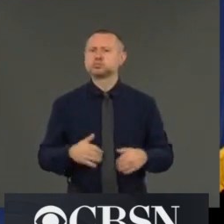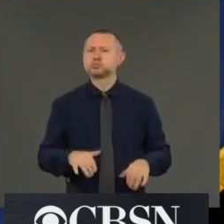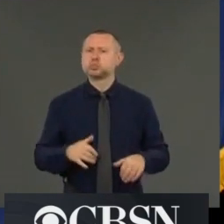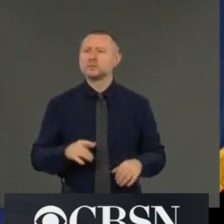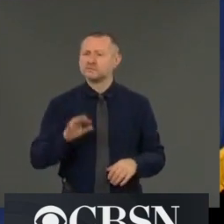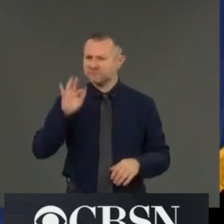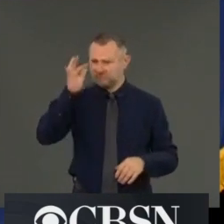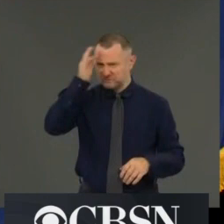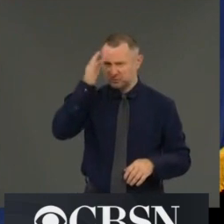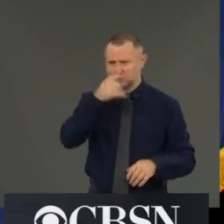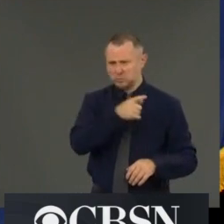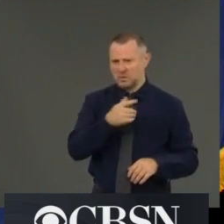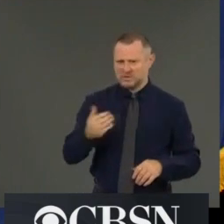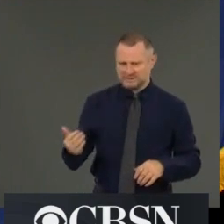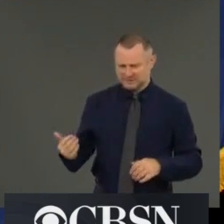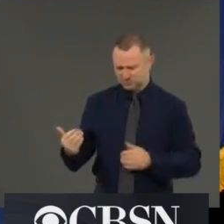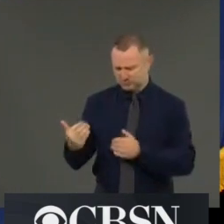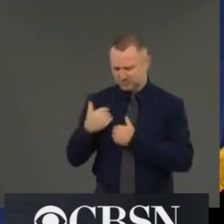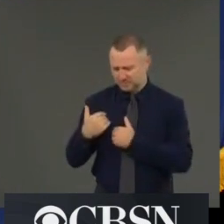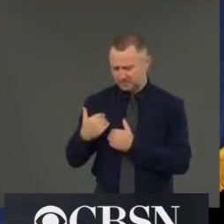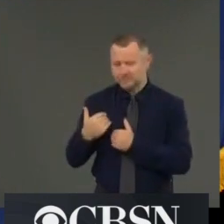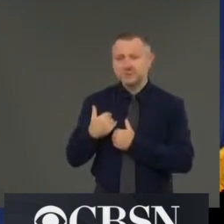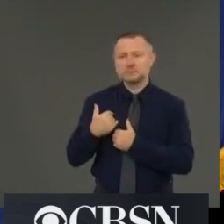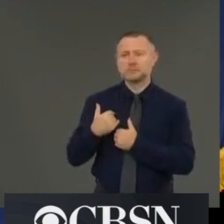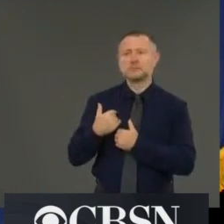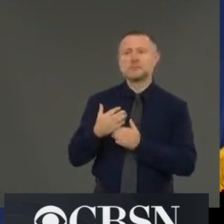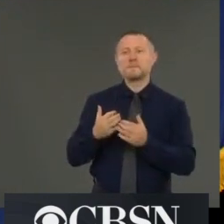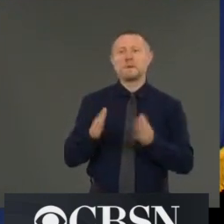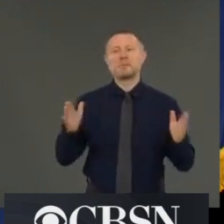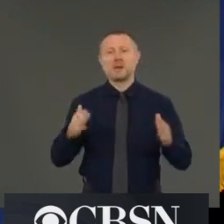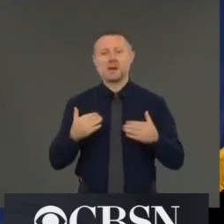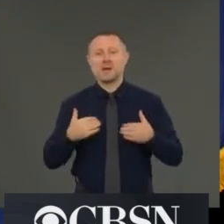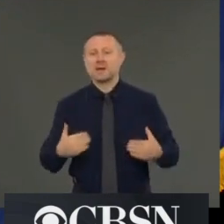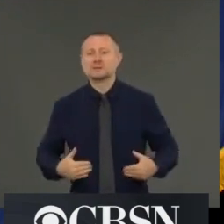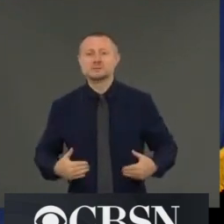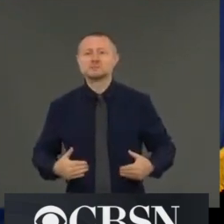responsible for public health and international monitoring of public health.